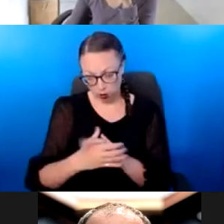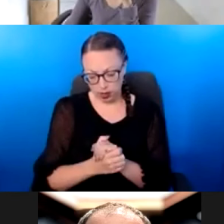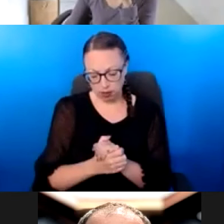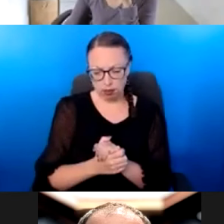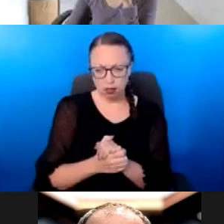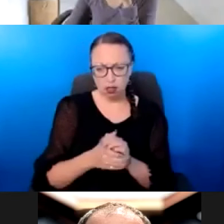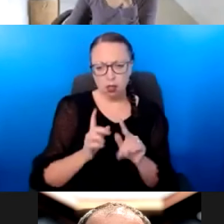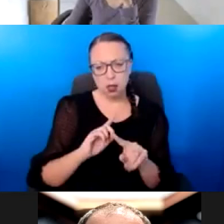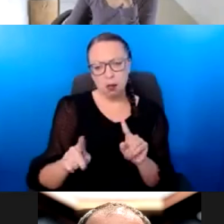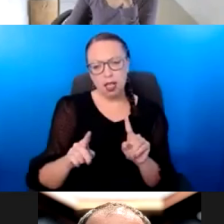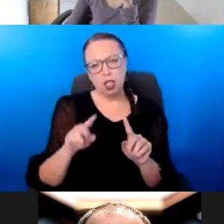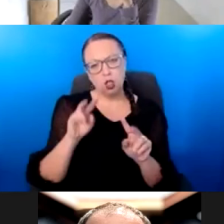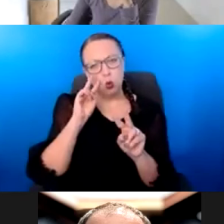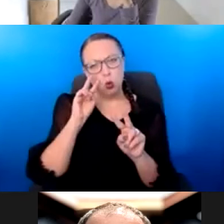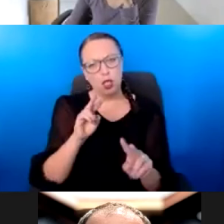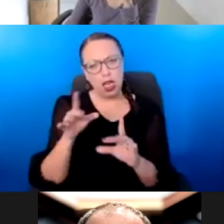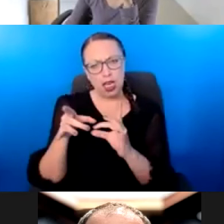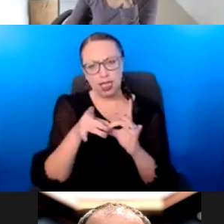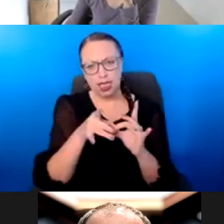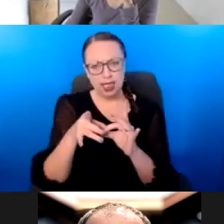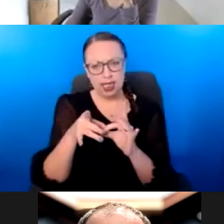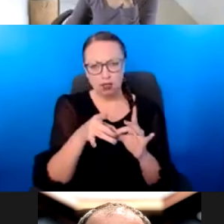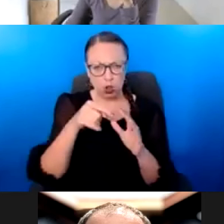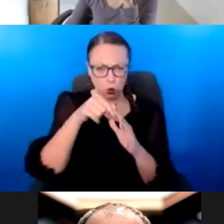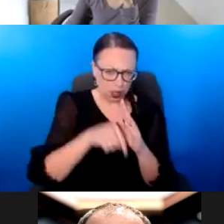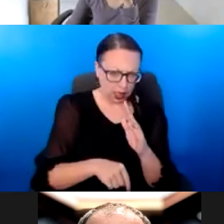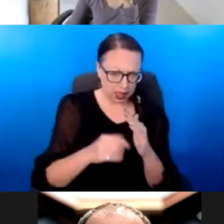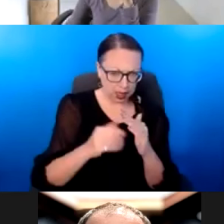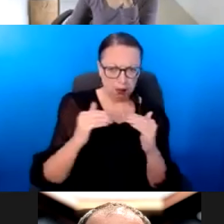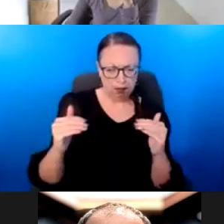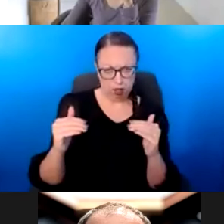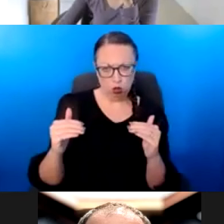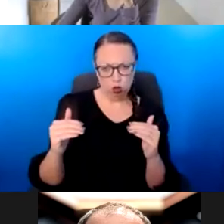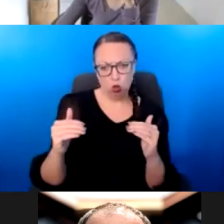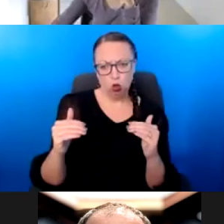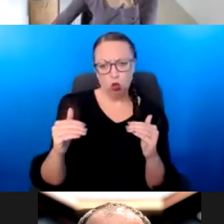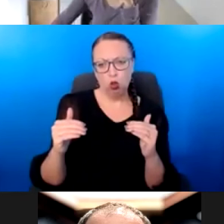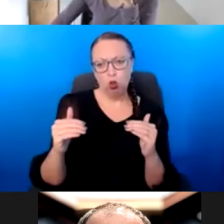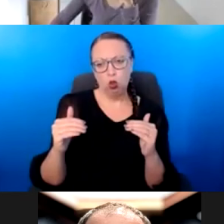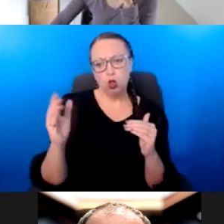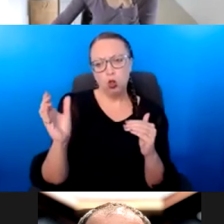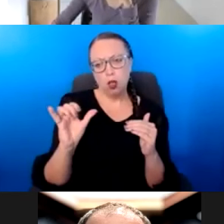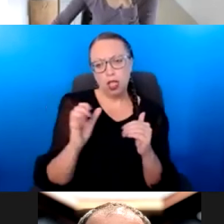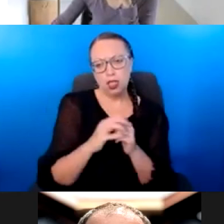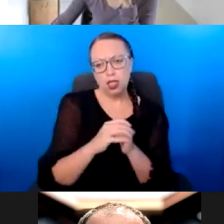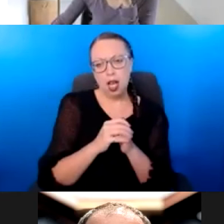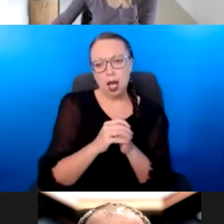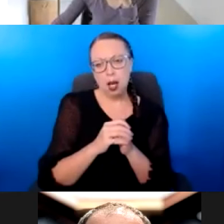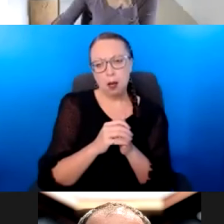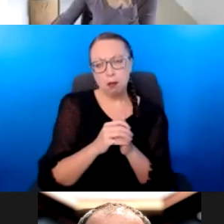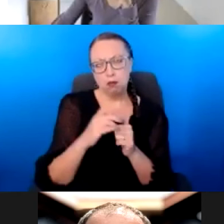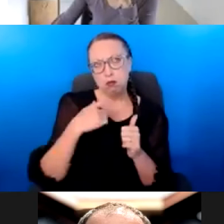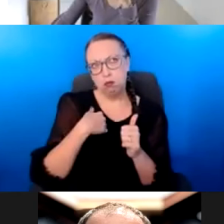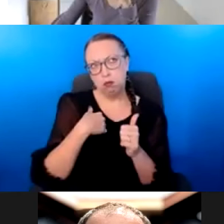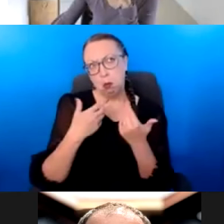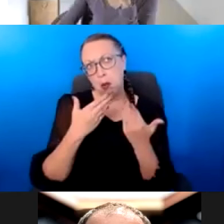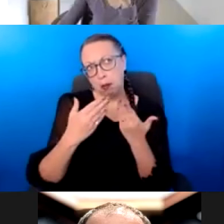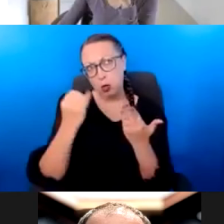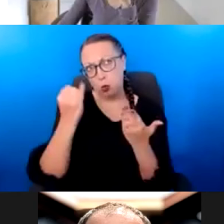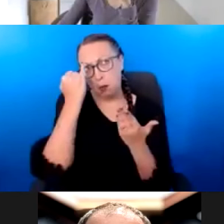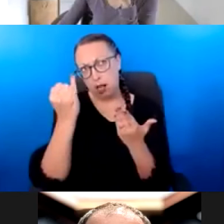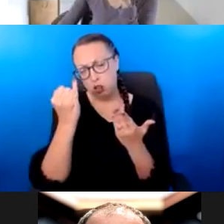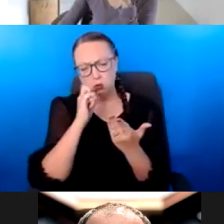you've looked at connectivity into the deep layer in this M1 work. So one might imagine, not